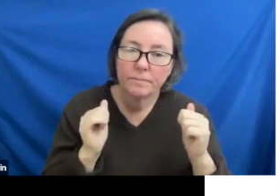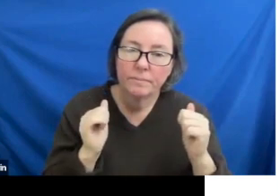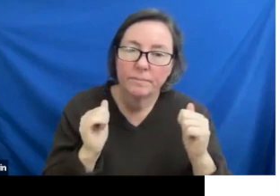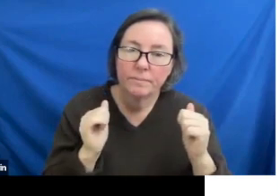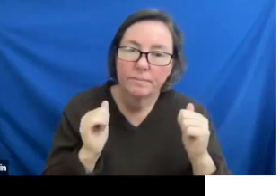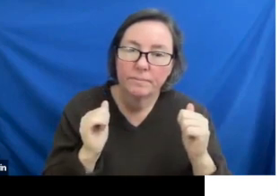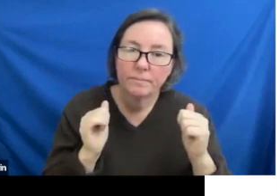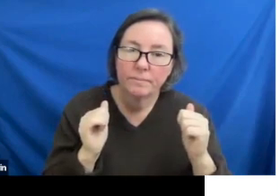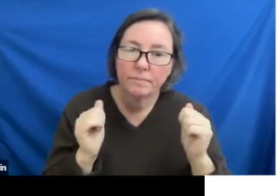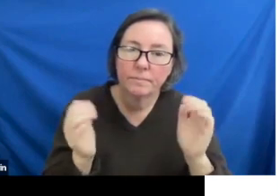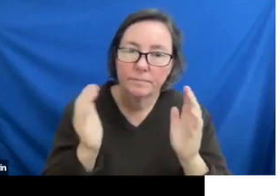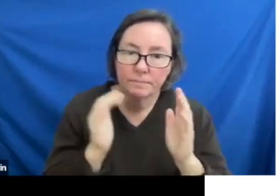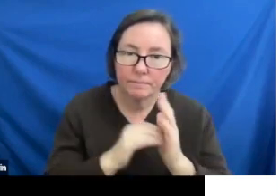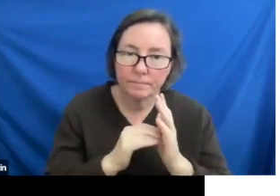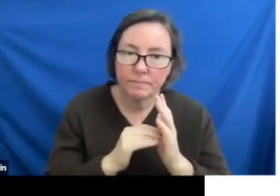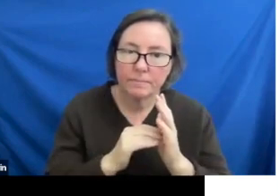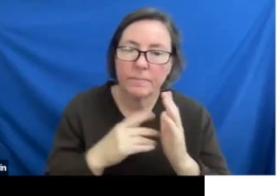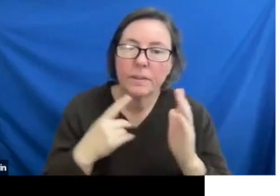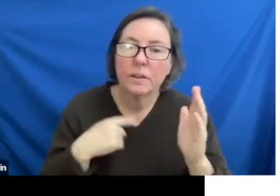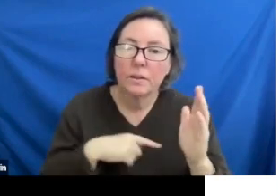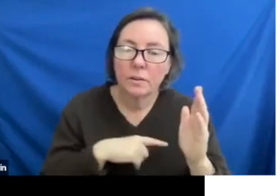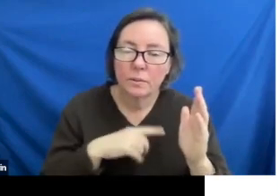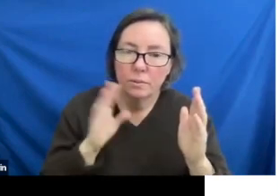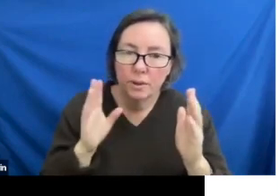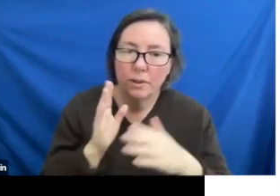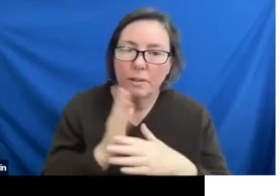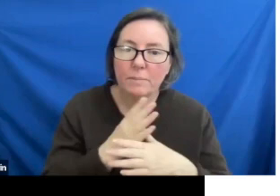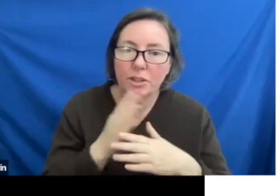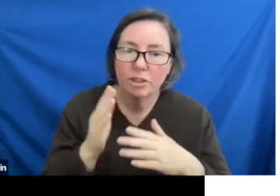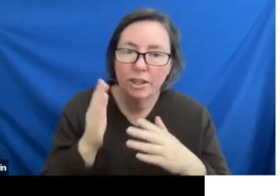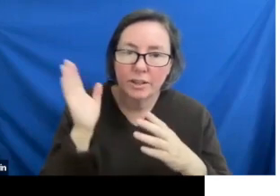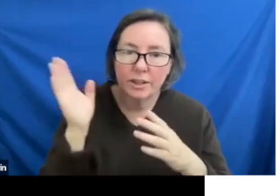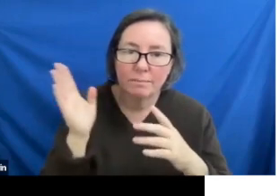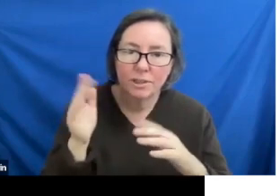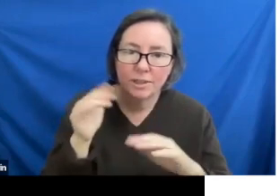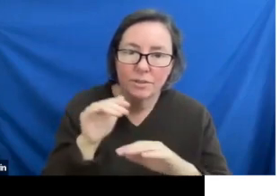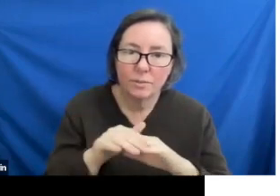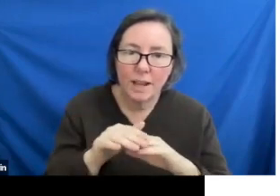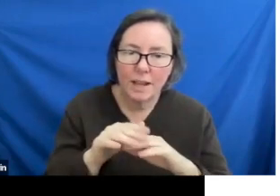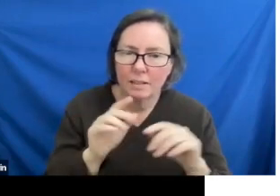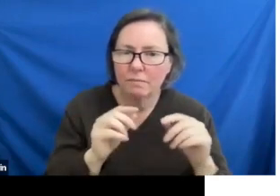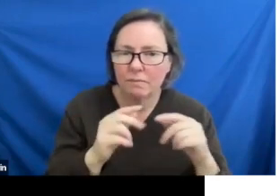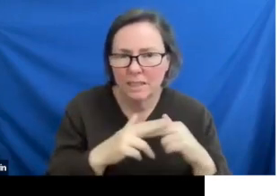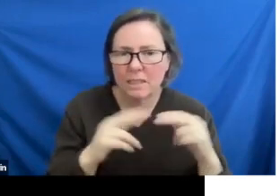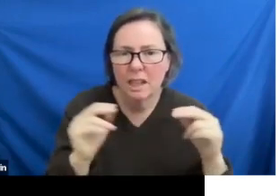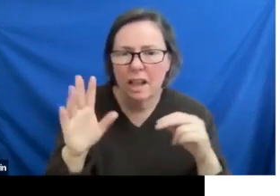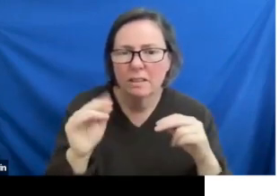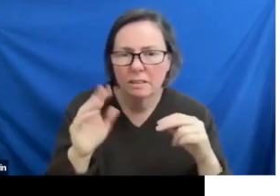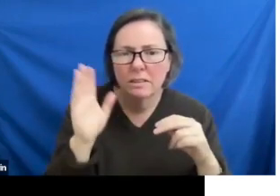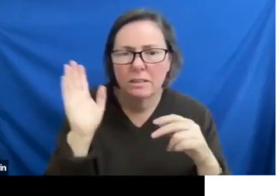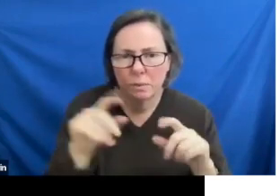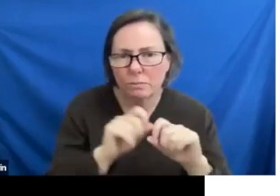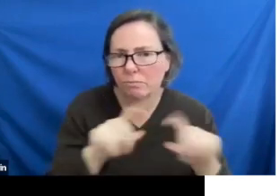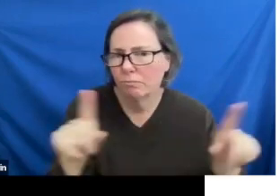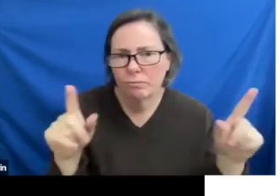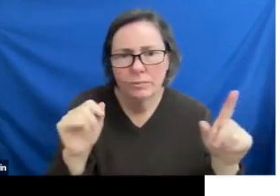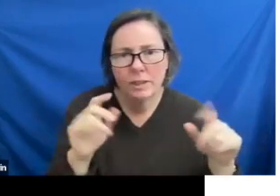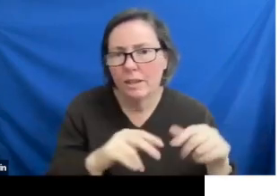that we will be sharing tonight's presentation after the meeting.